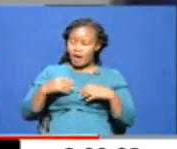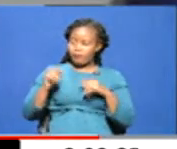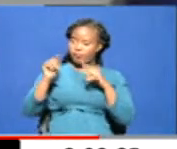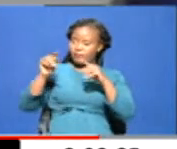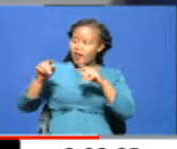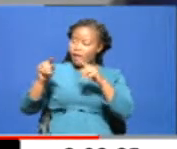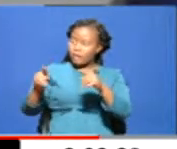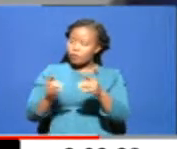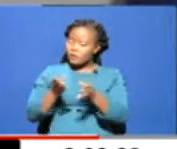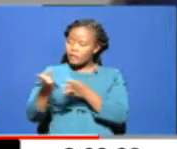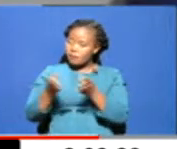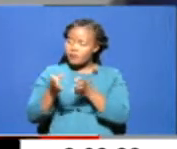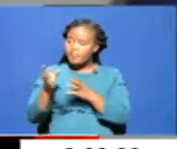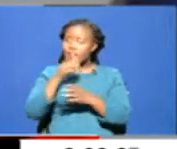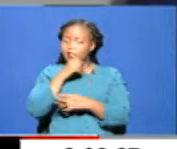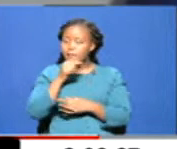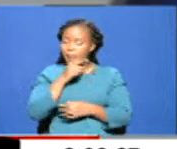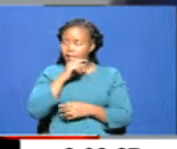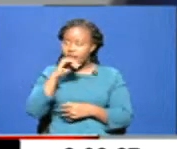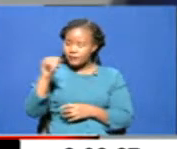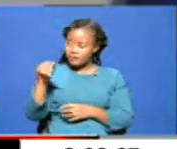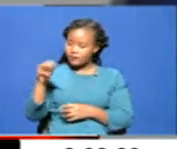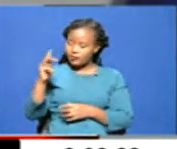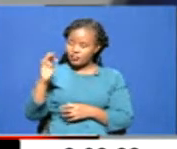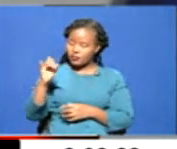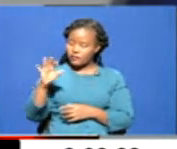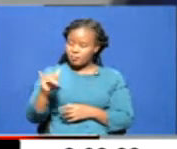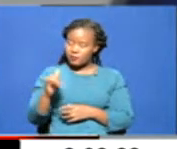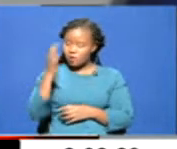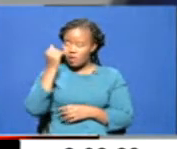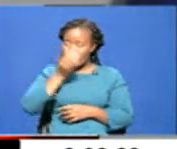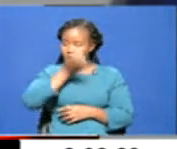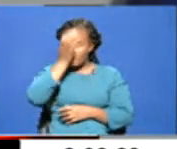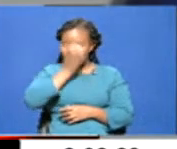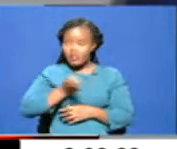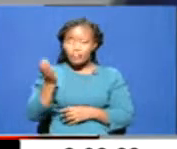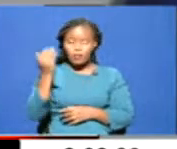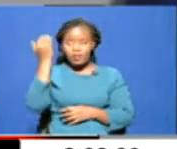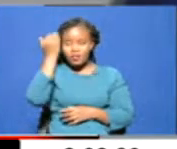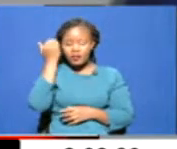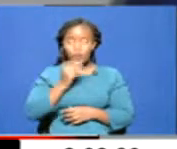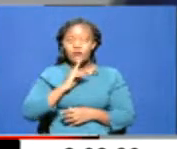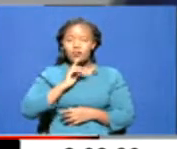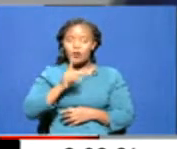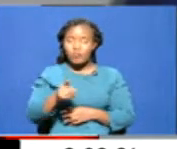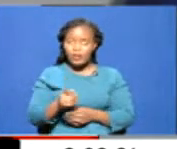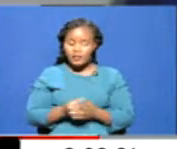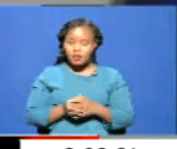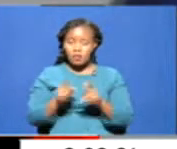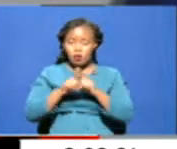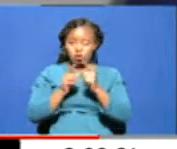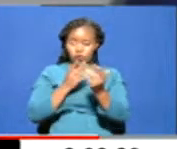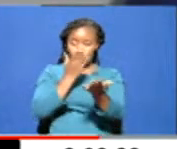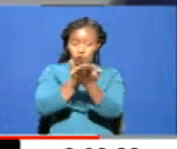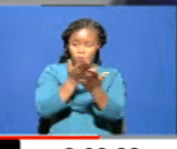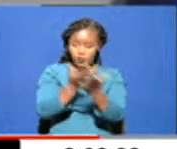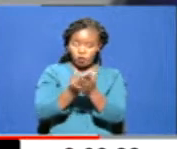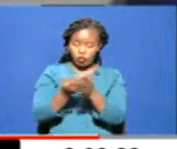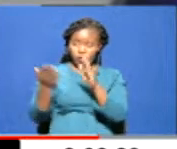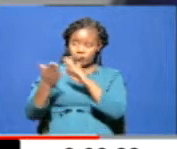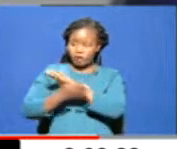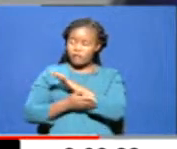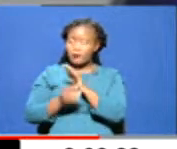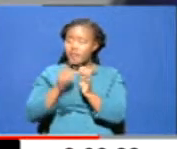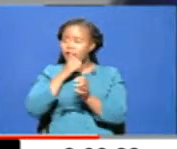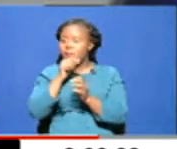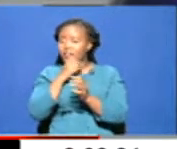of litigating and enforcing court orders against the wrong parties. This follows petitions filed by Wanjigi leading to the